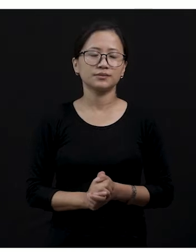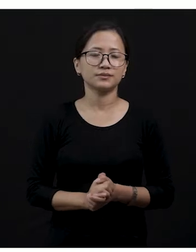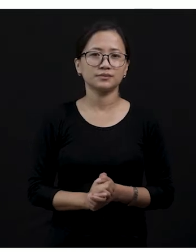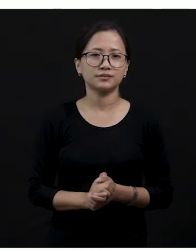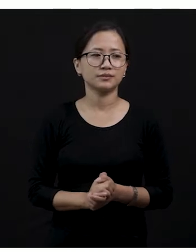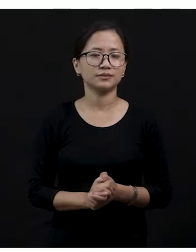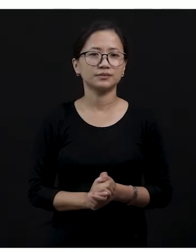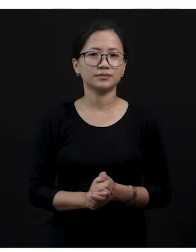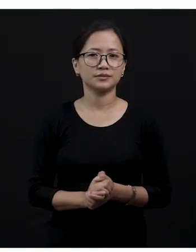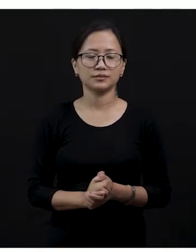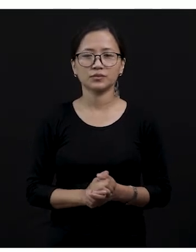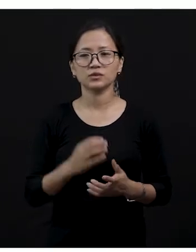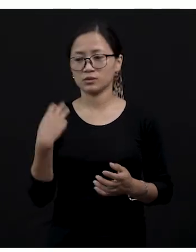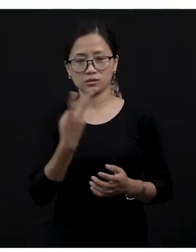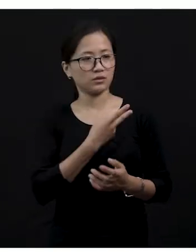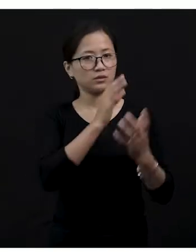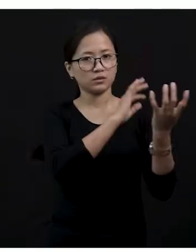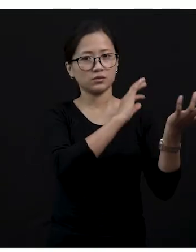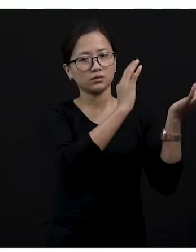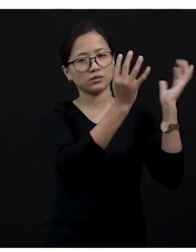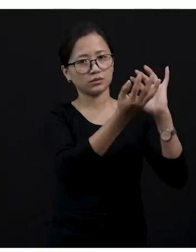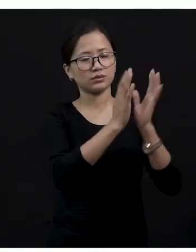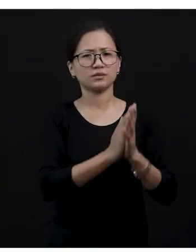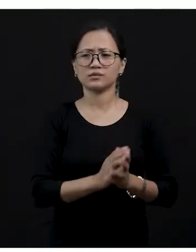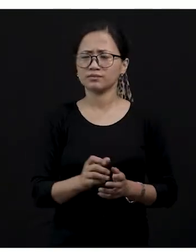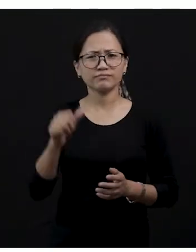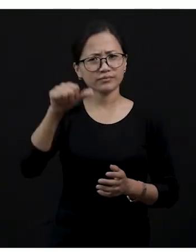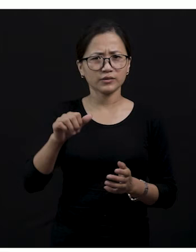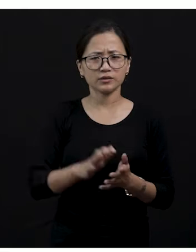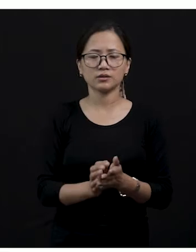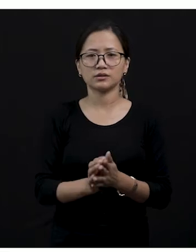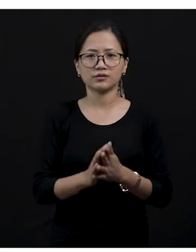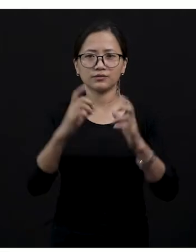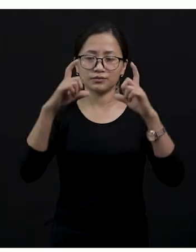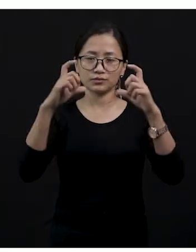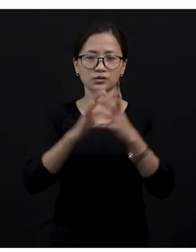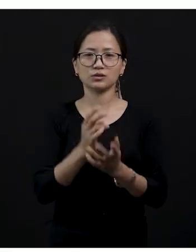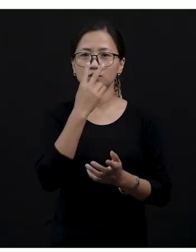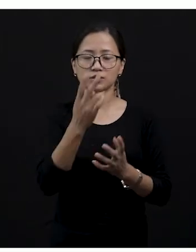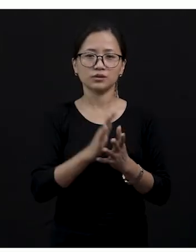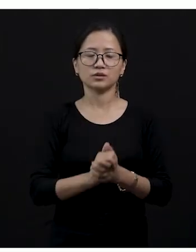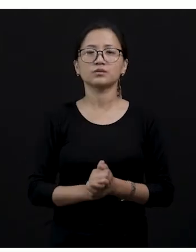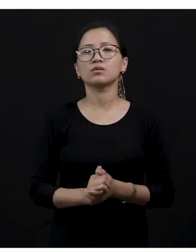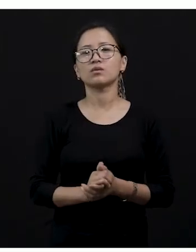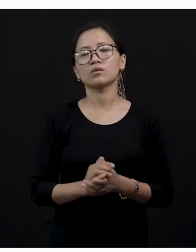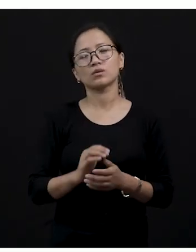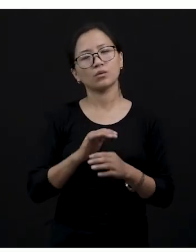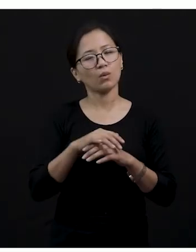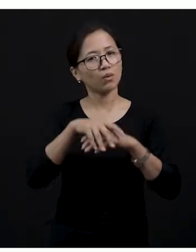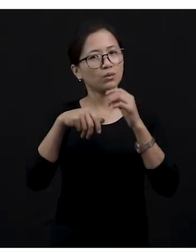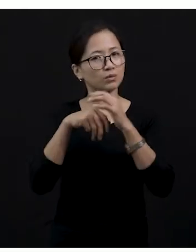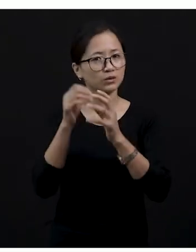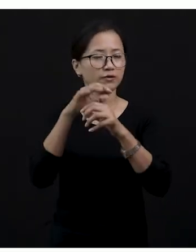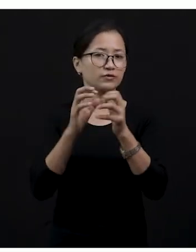Yes or no? Our Earth. Any kind of picture you look at Earth, it will be majority